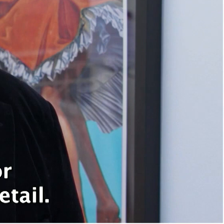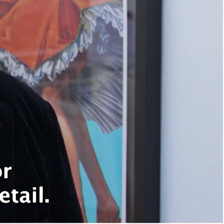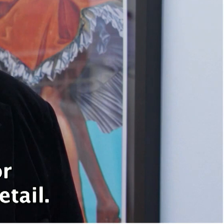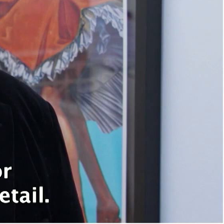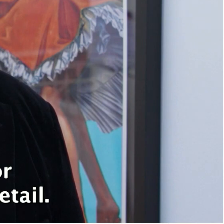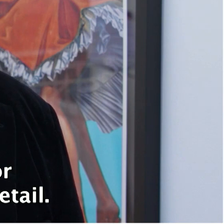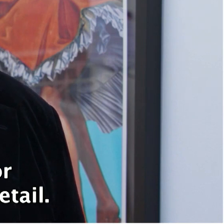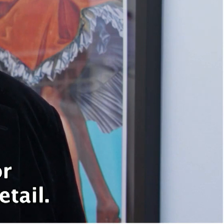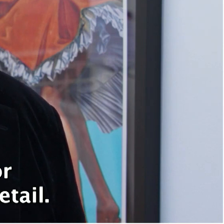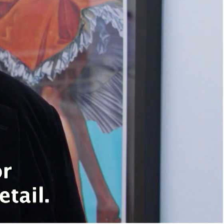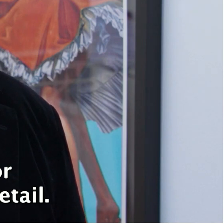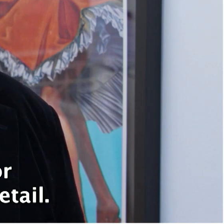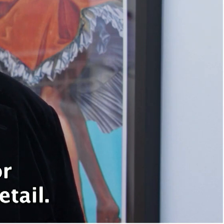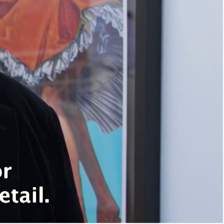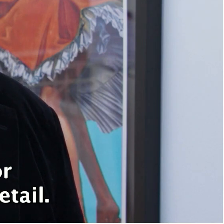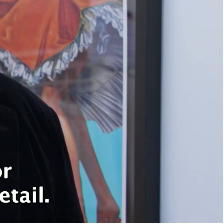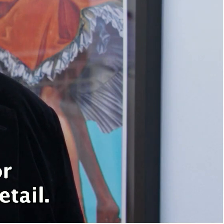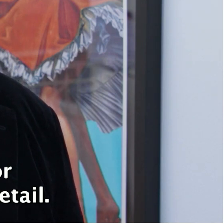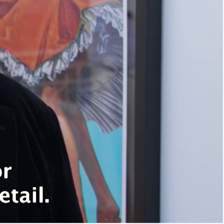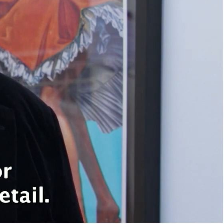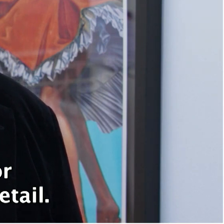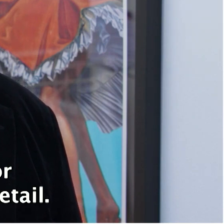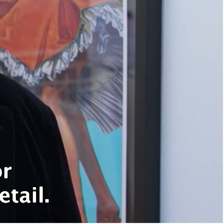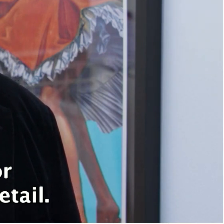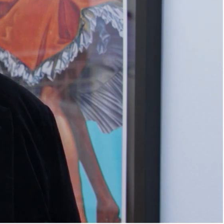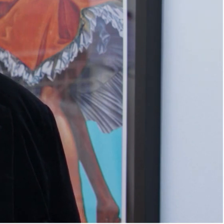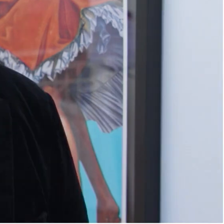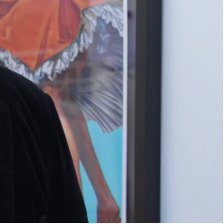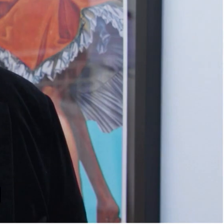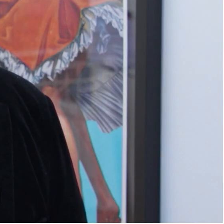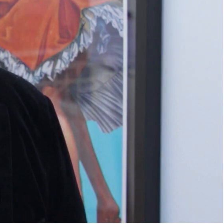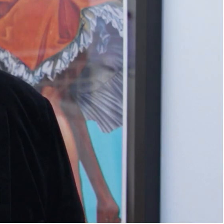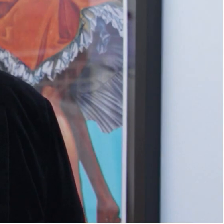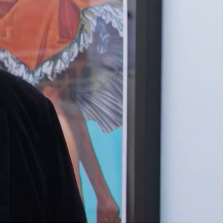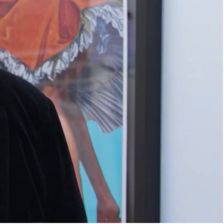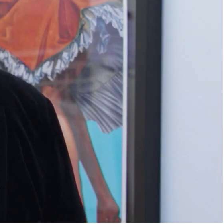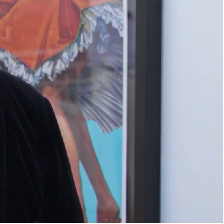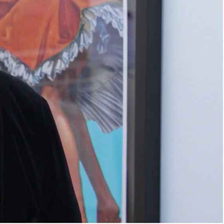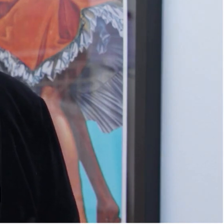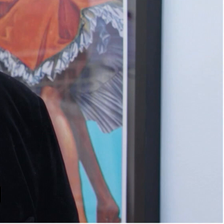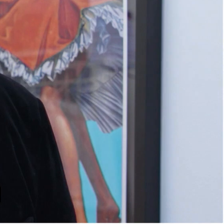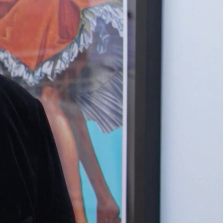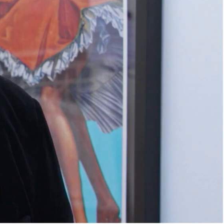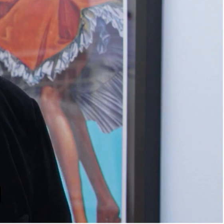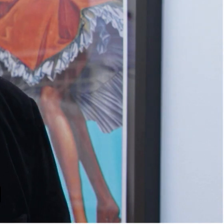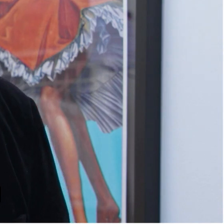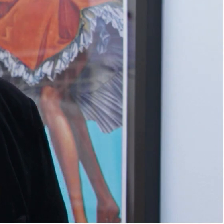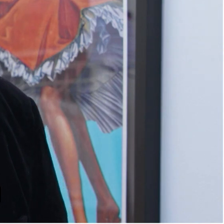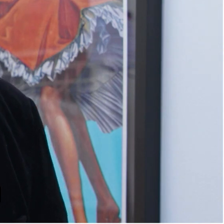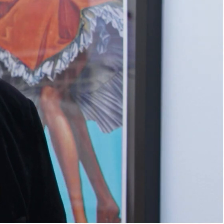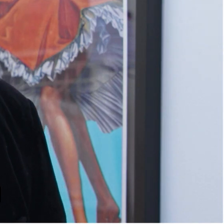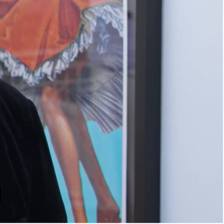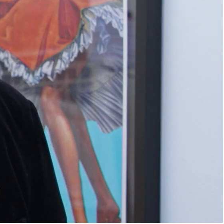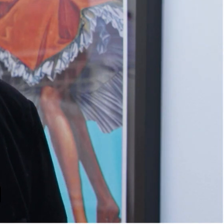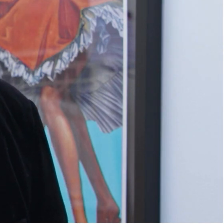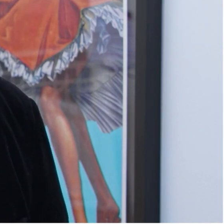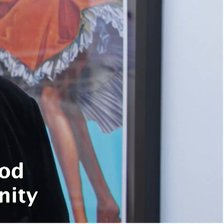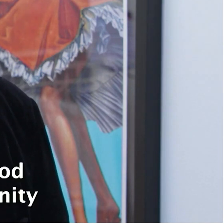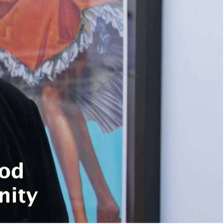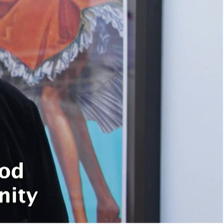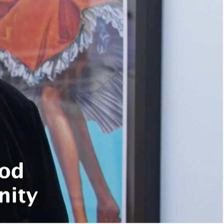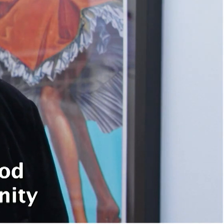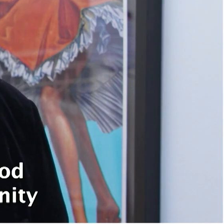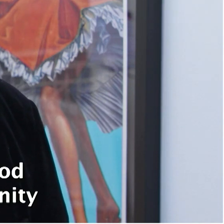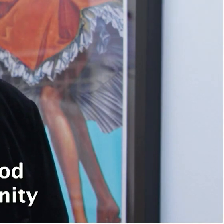and affordable senior building and community serving retail. Mayor Bowser's investments in Anacostia have transformed